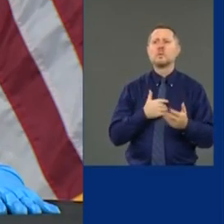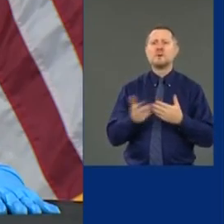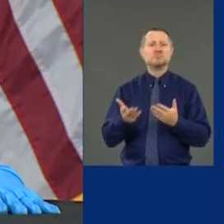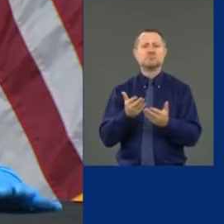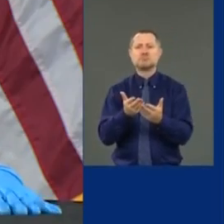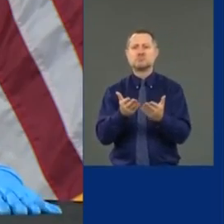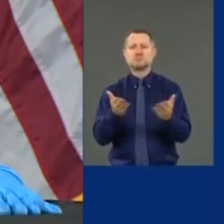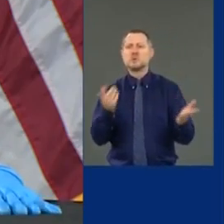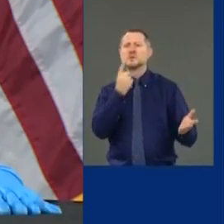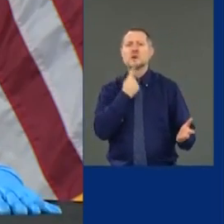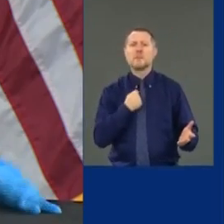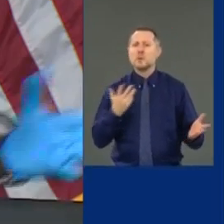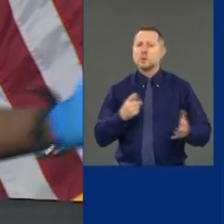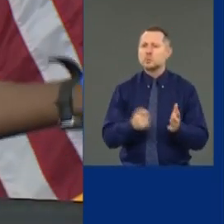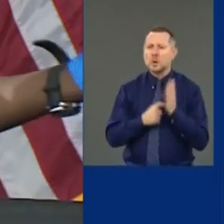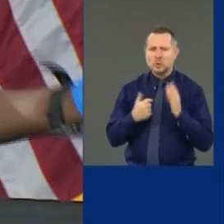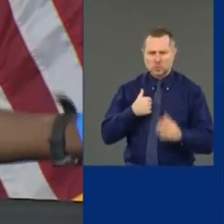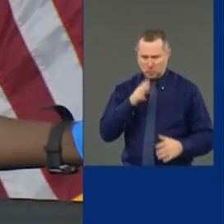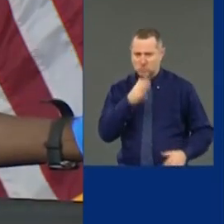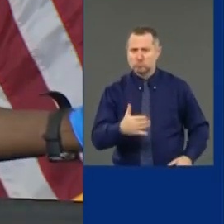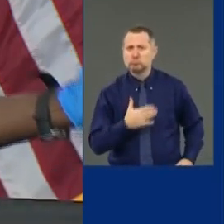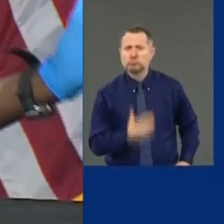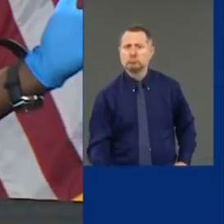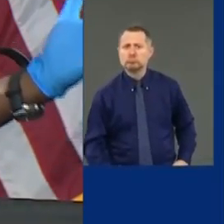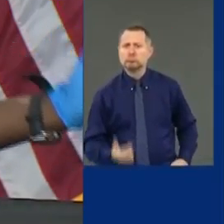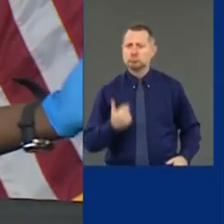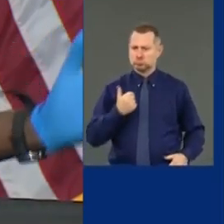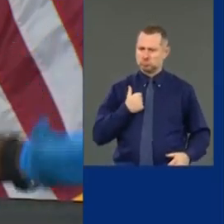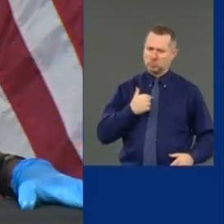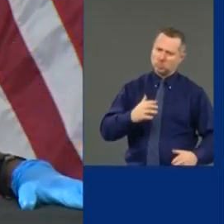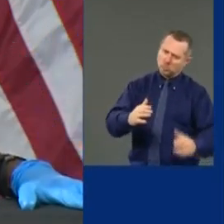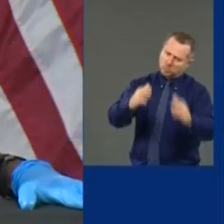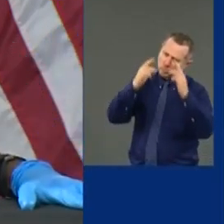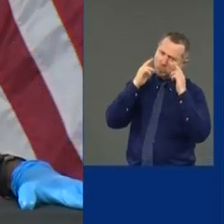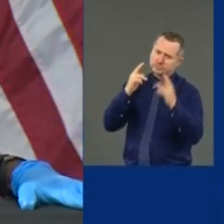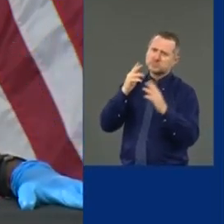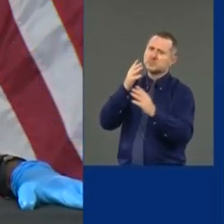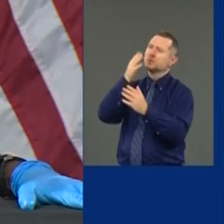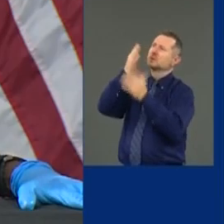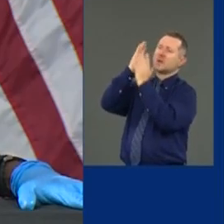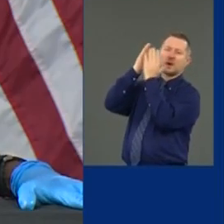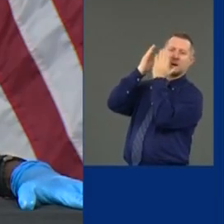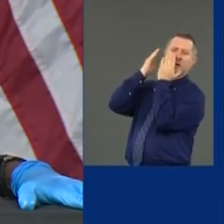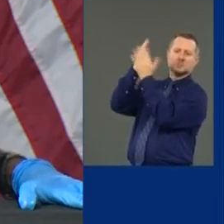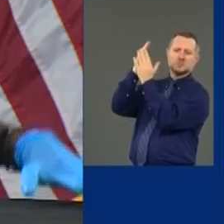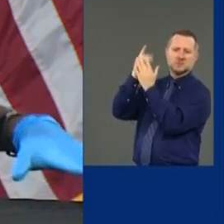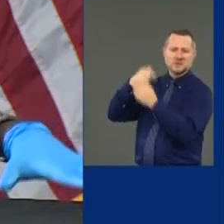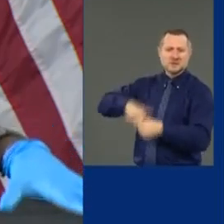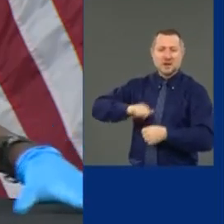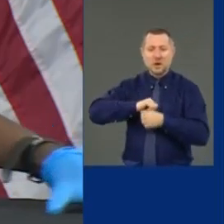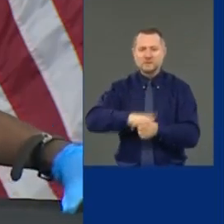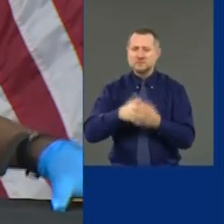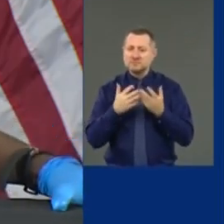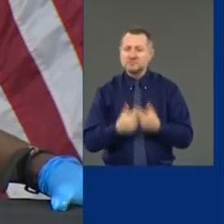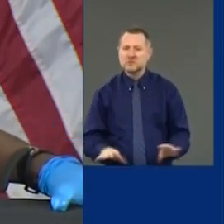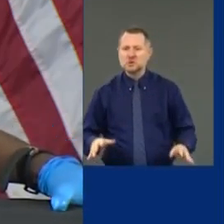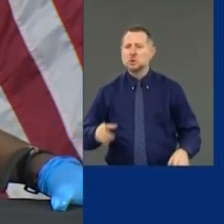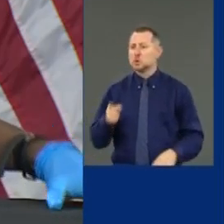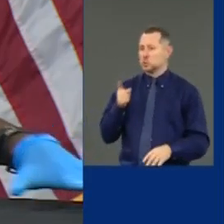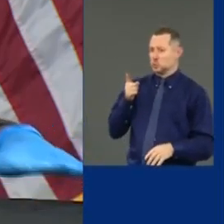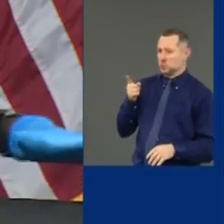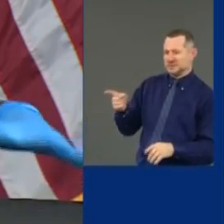required. And, you know, I hope to God that when this is over, you're still a part of the